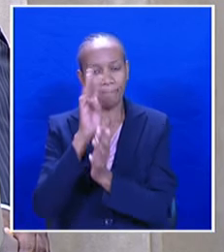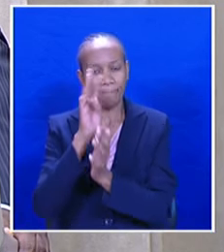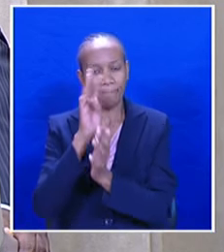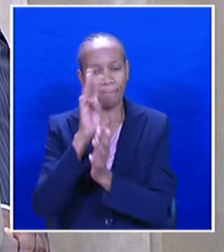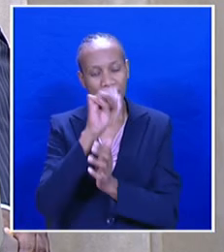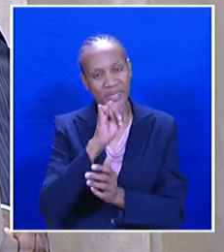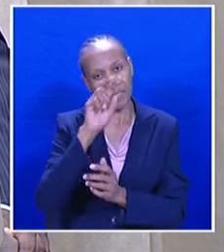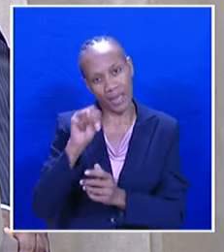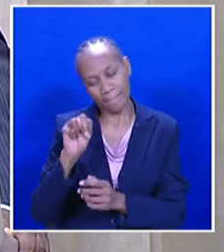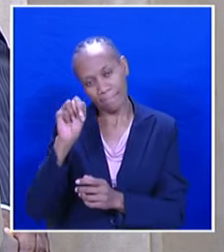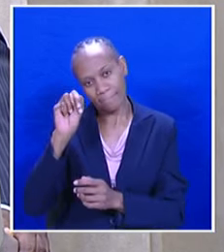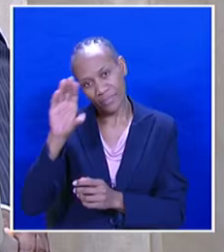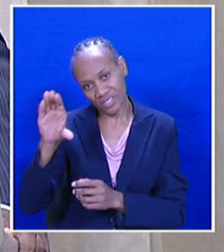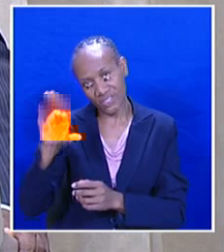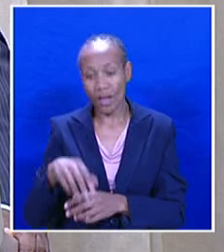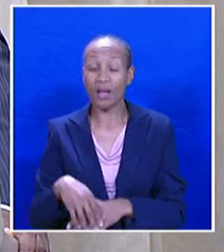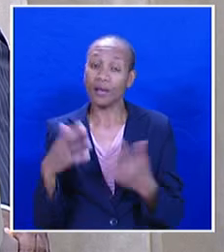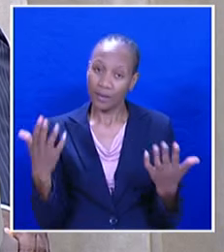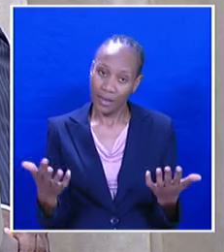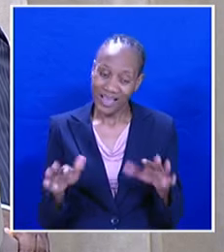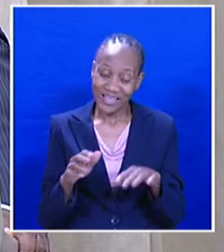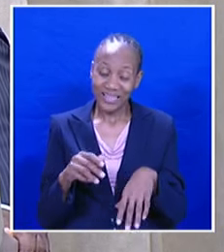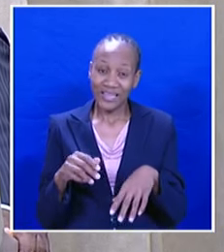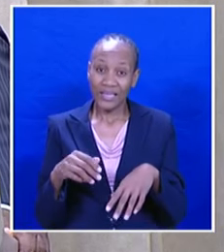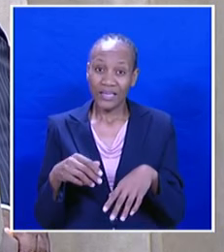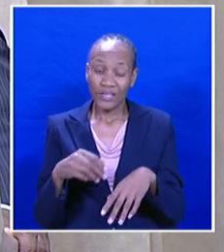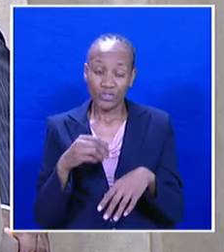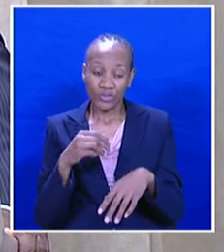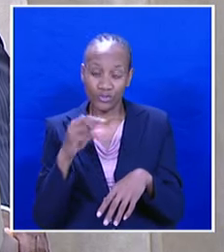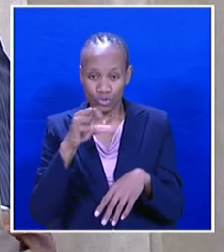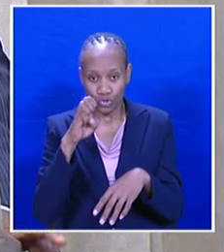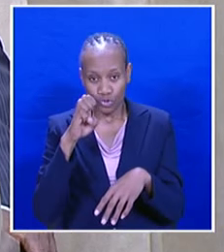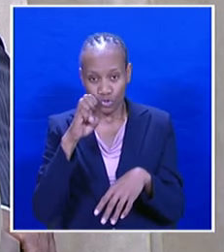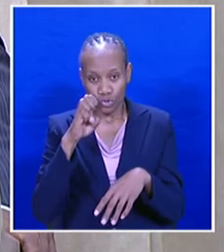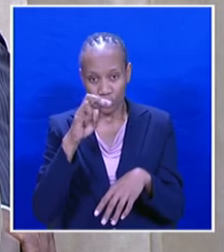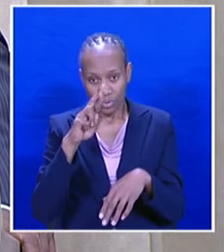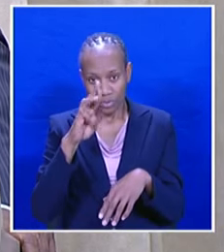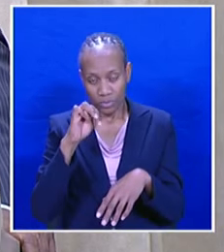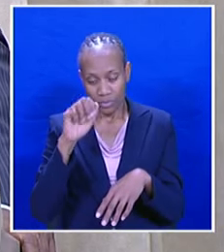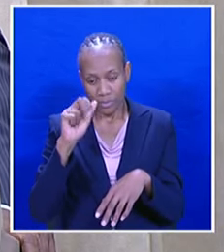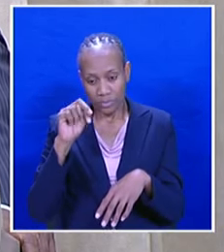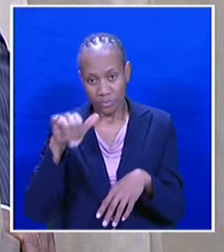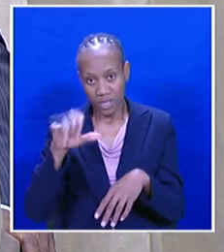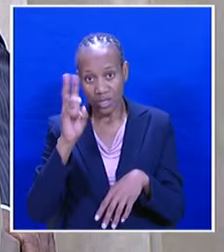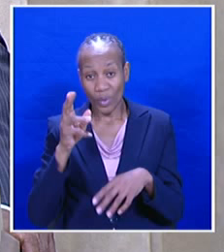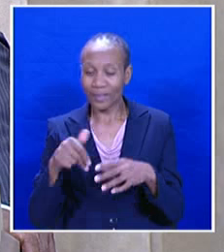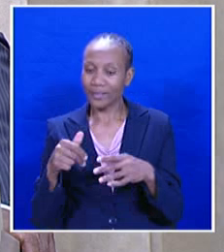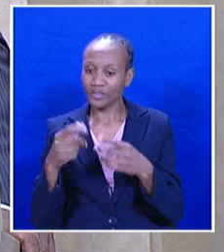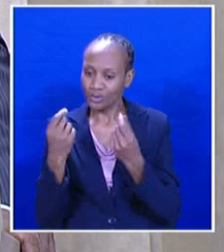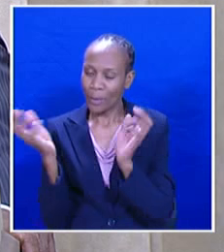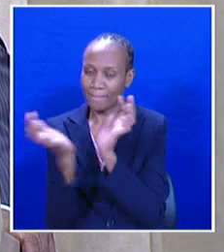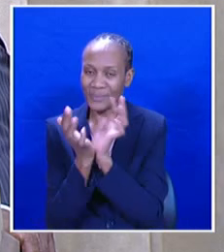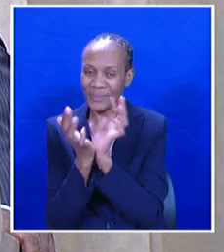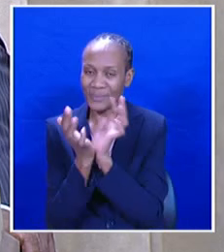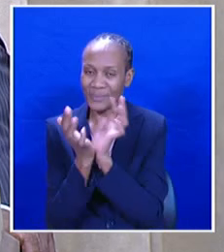which will be hosted by Germany in the year 2016, like other international